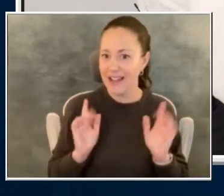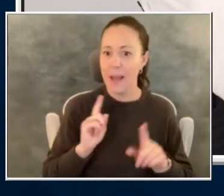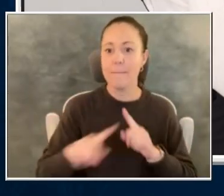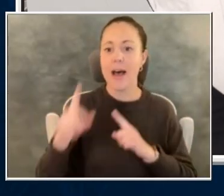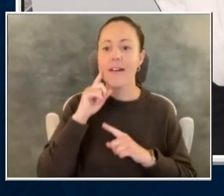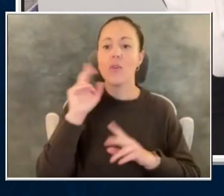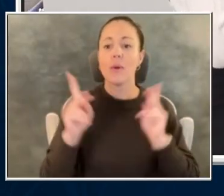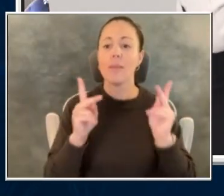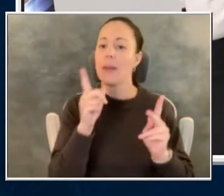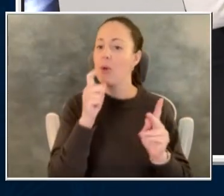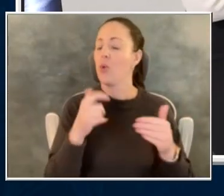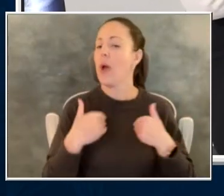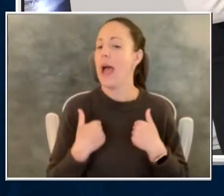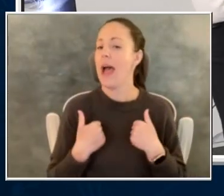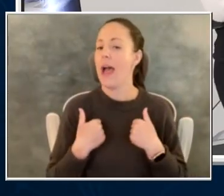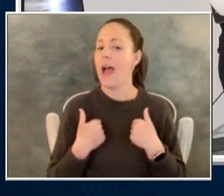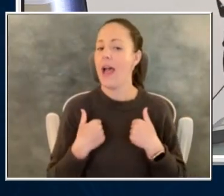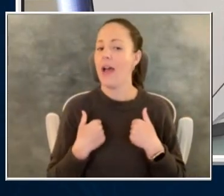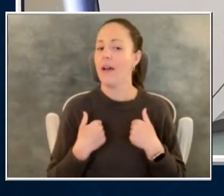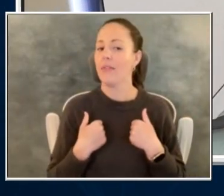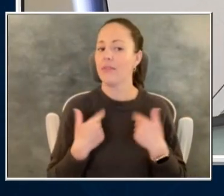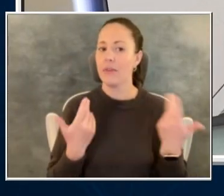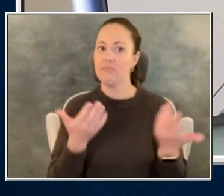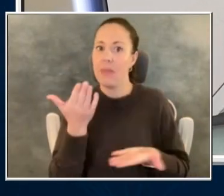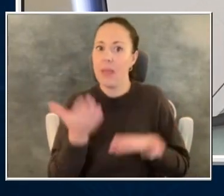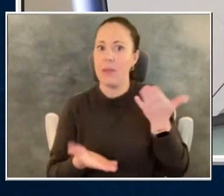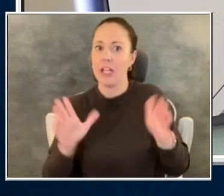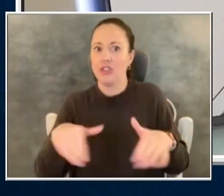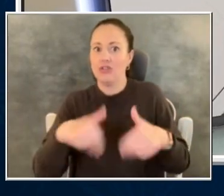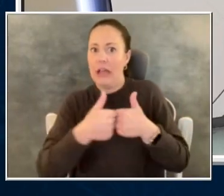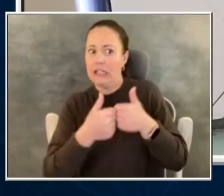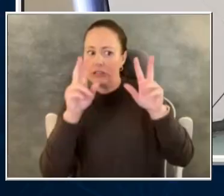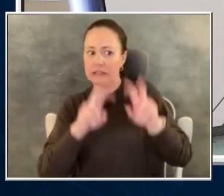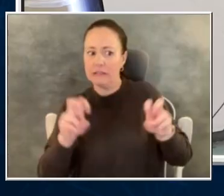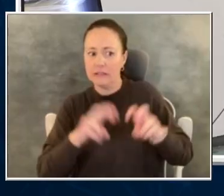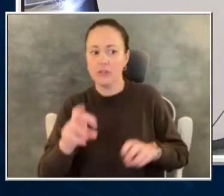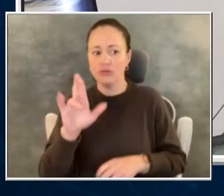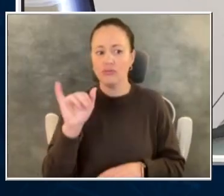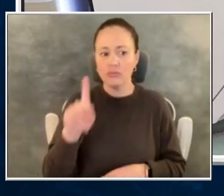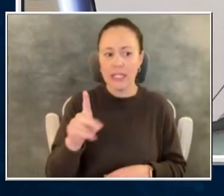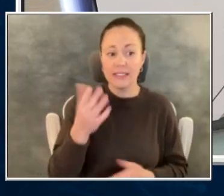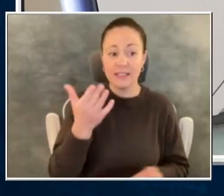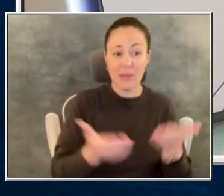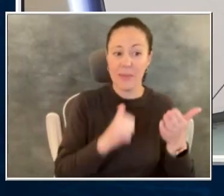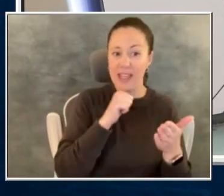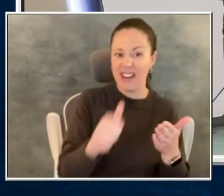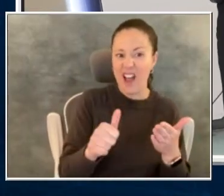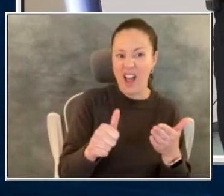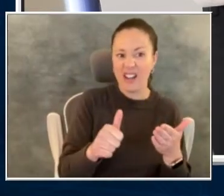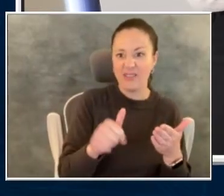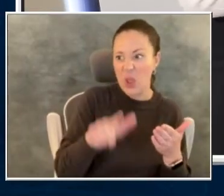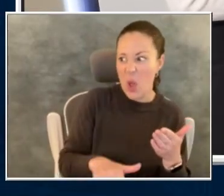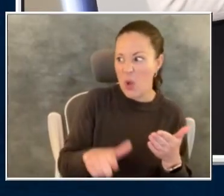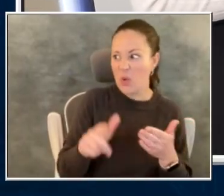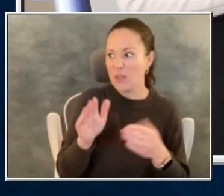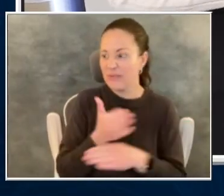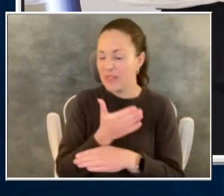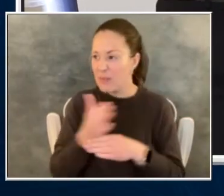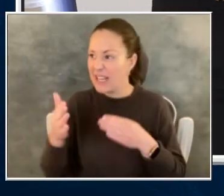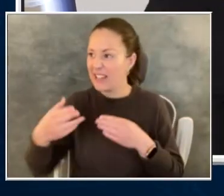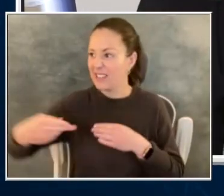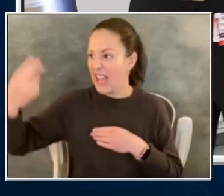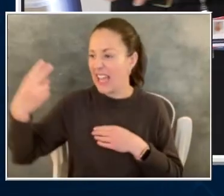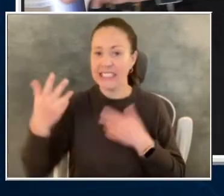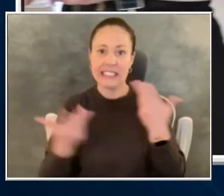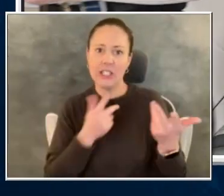who have a difficult to assess risk, who aren't truly low risk, who aren't truly intermediate or high risk. So it's meant for people who